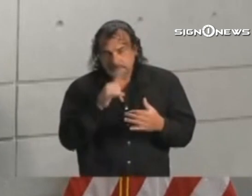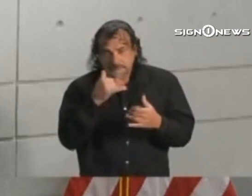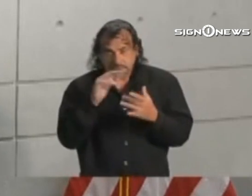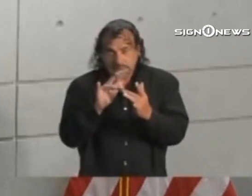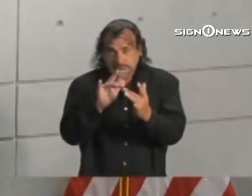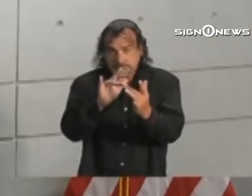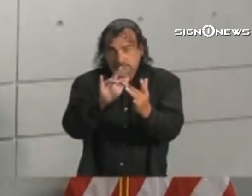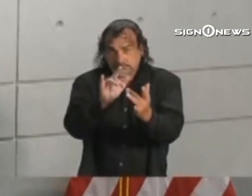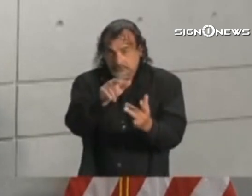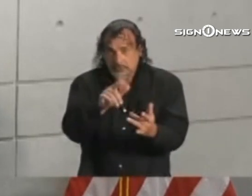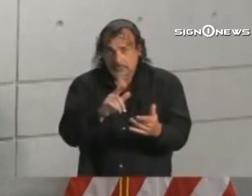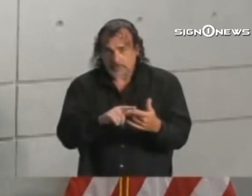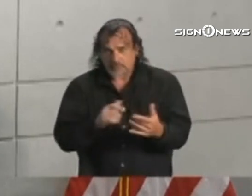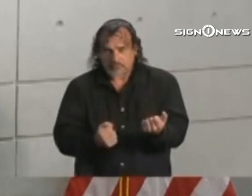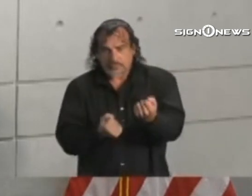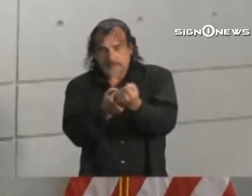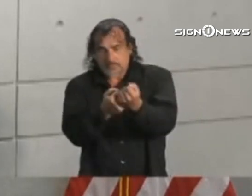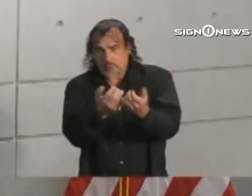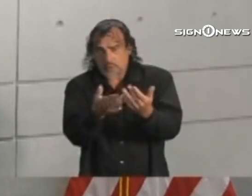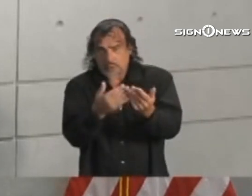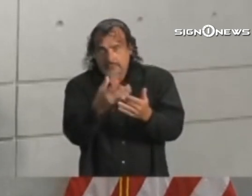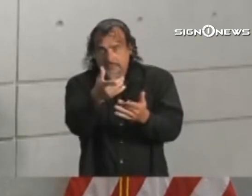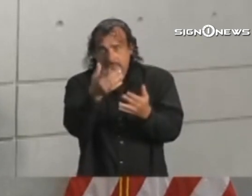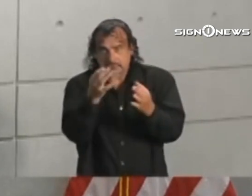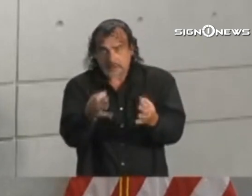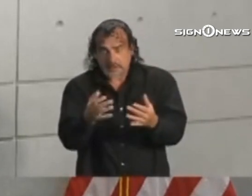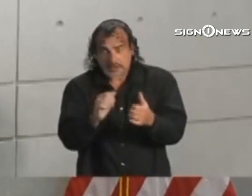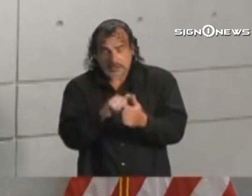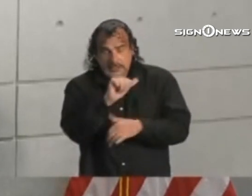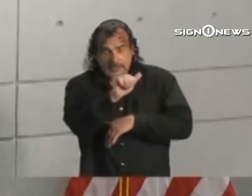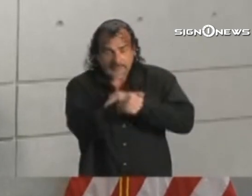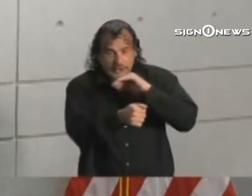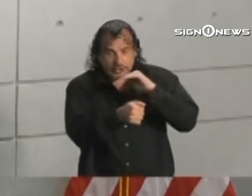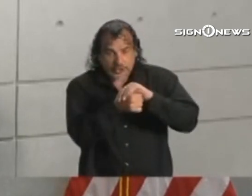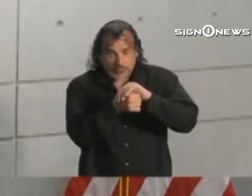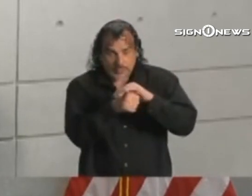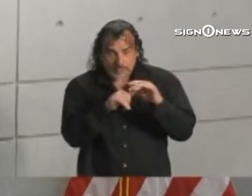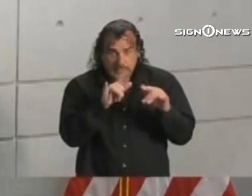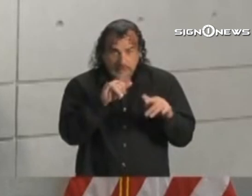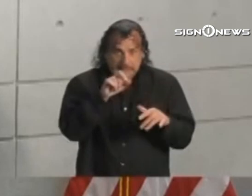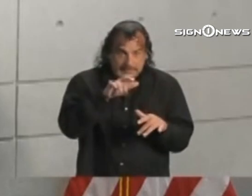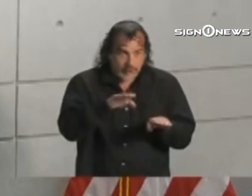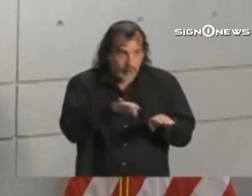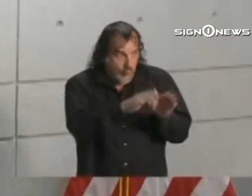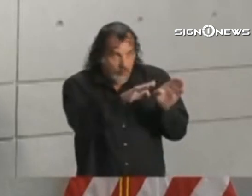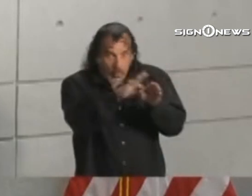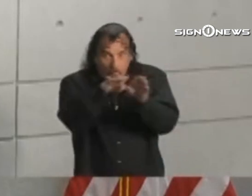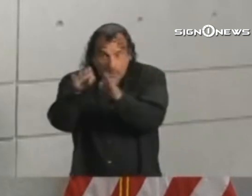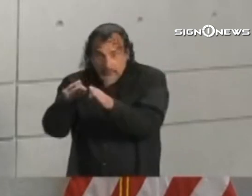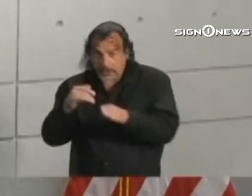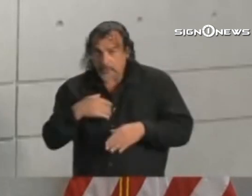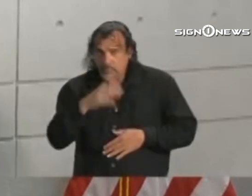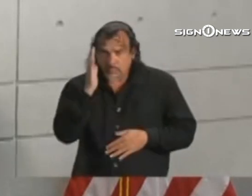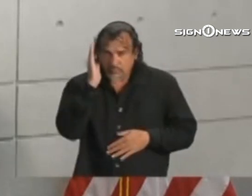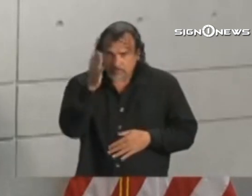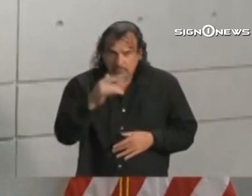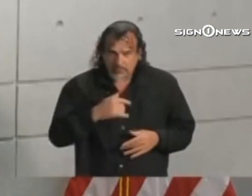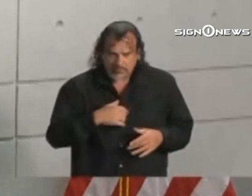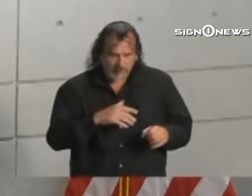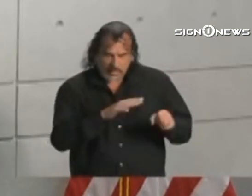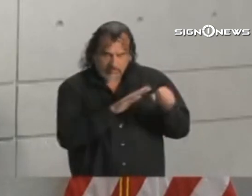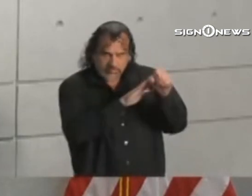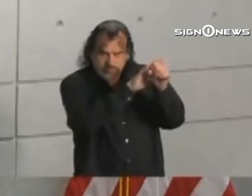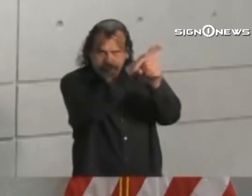support those decisions. And if sheltering becomes necessary, and it very likely will, we will have